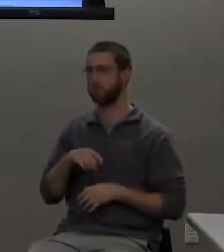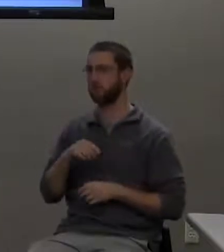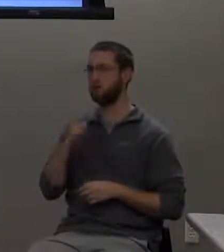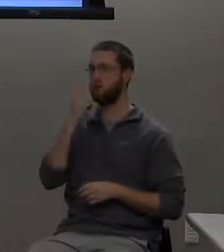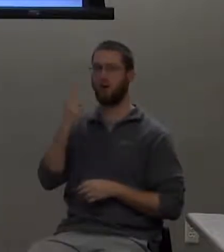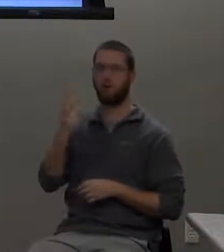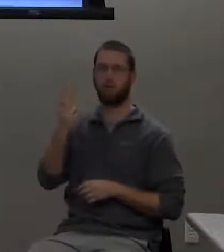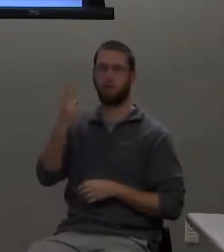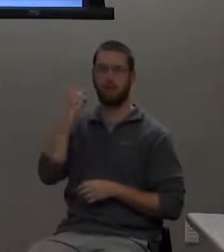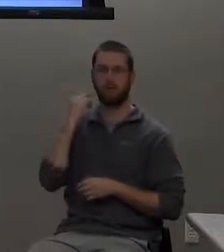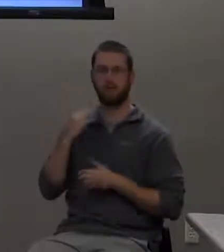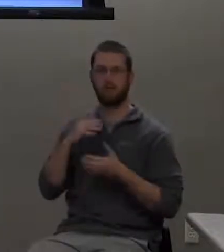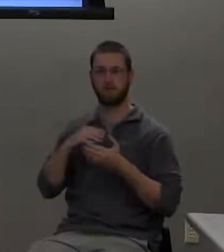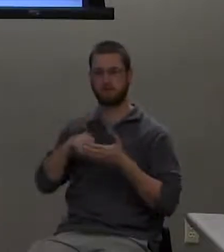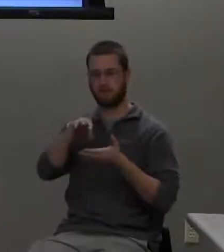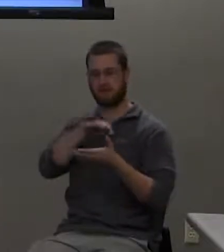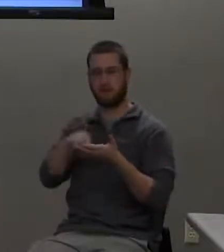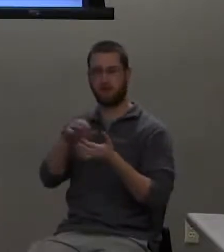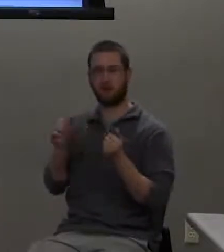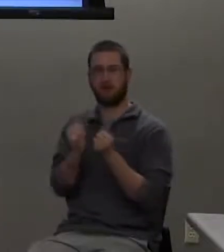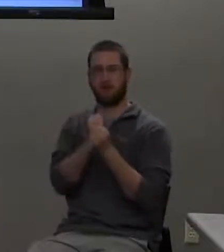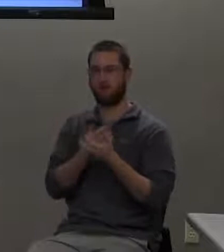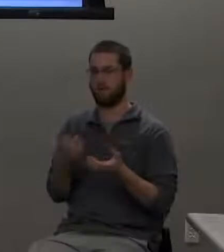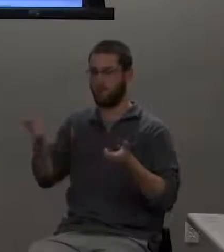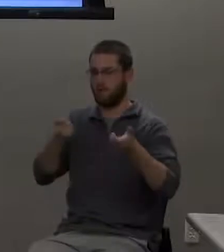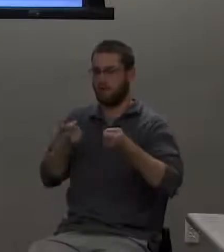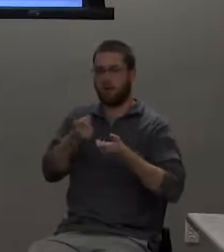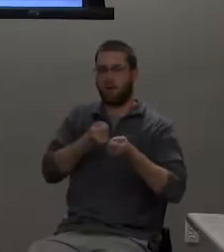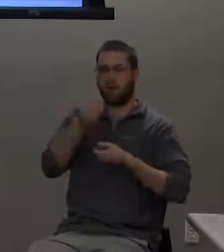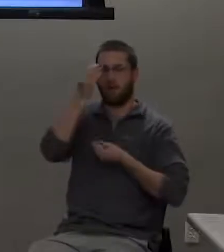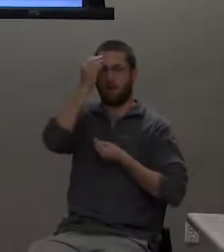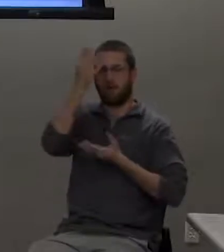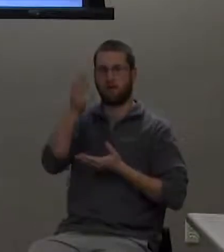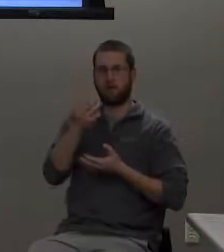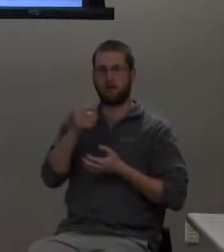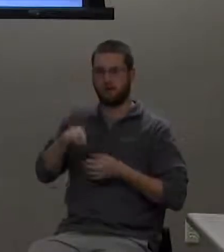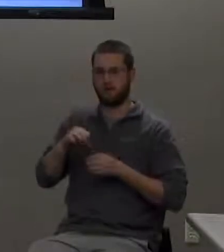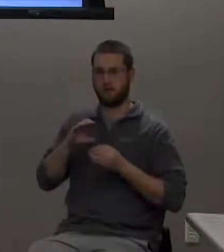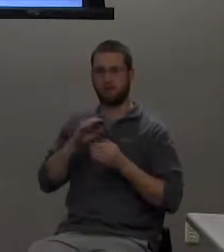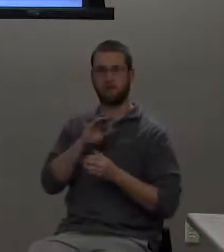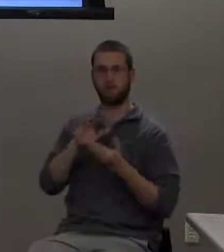previous studies and trying to bring it all together and saying, here's what I'm hearing is community values. I'm curious,